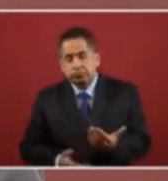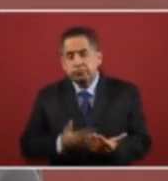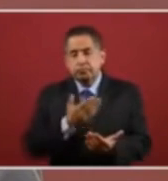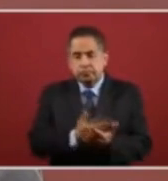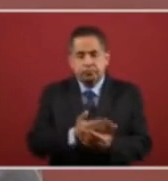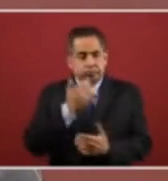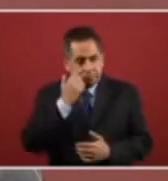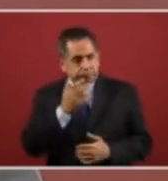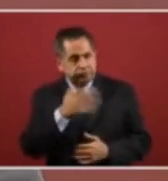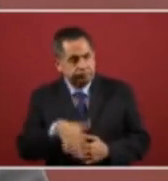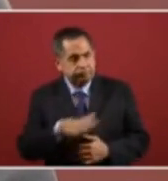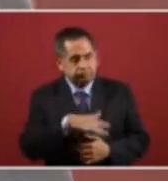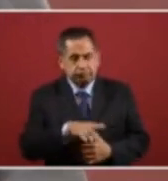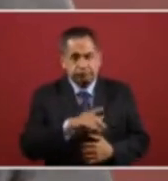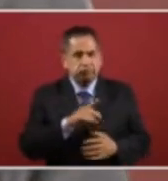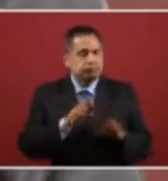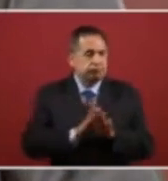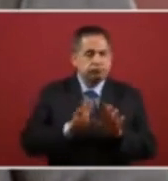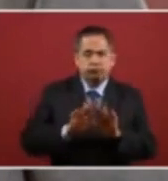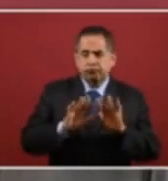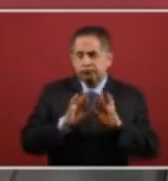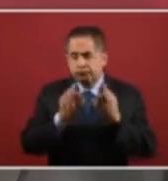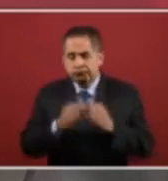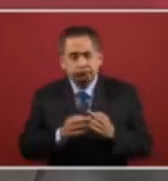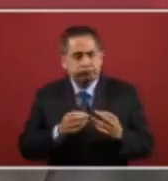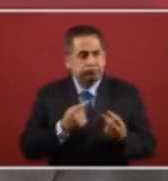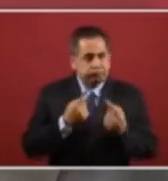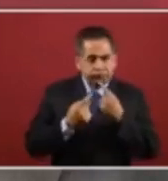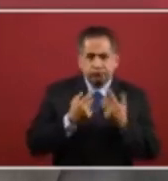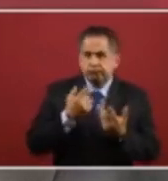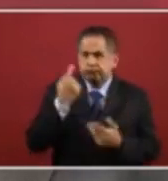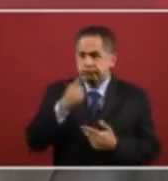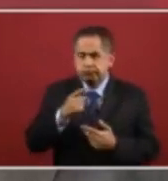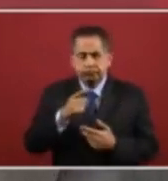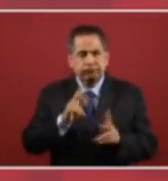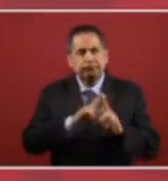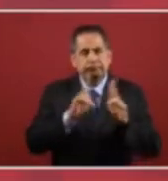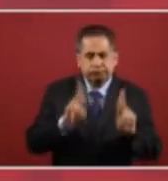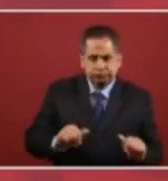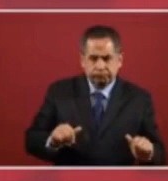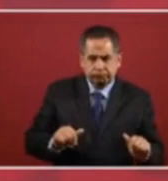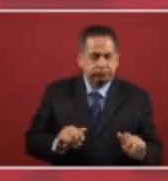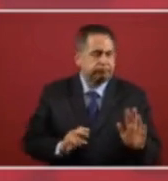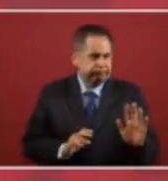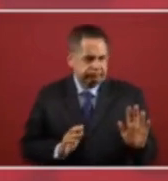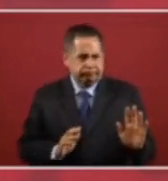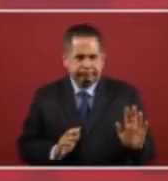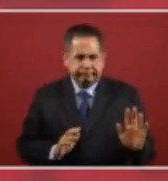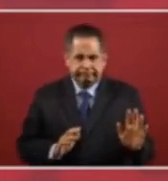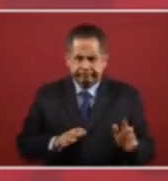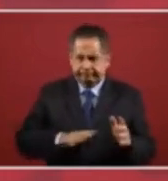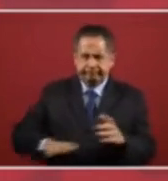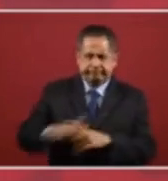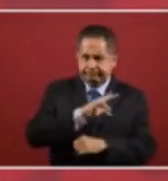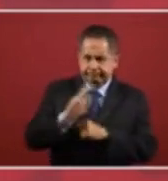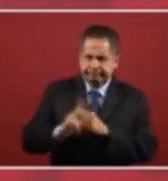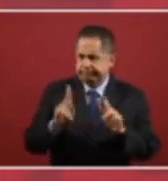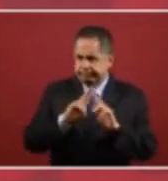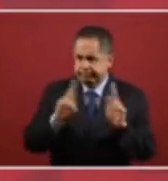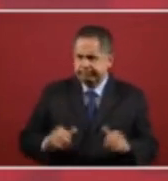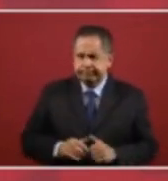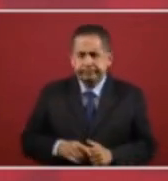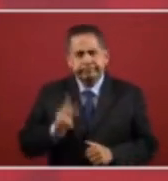we have been proposing a mechanism in order to try to get